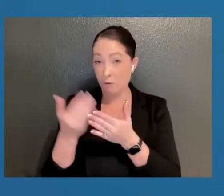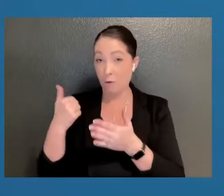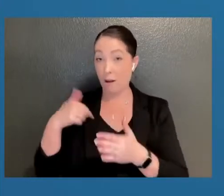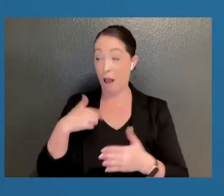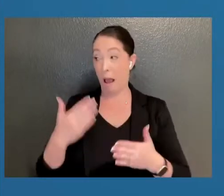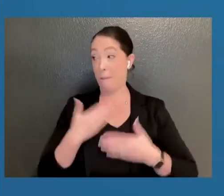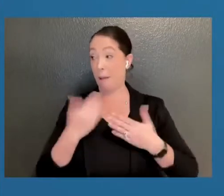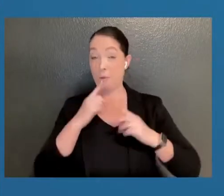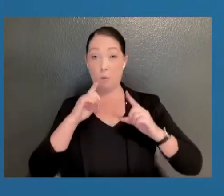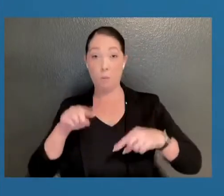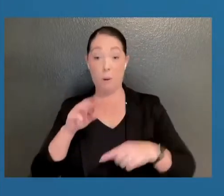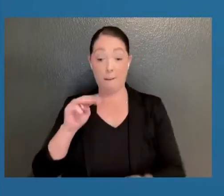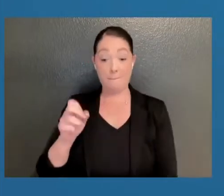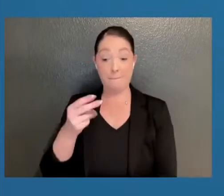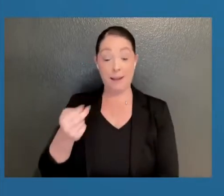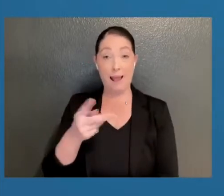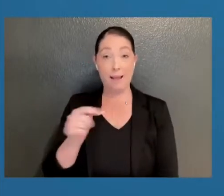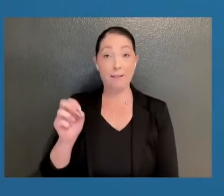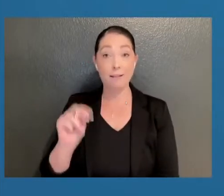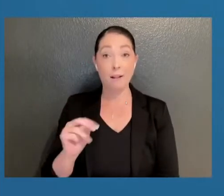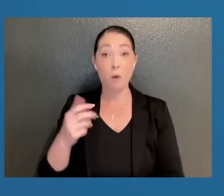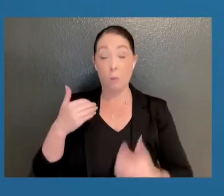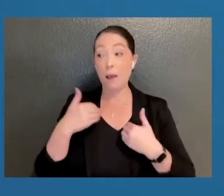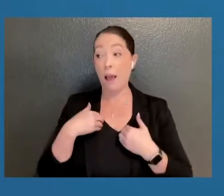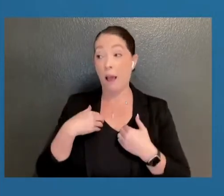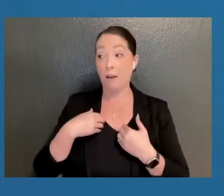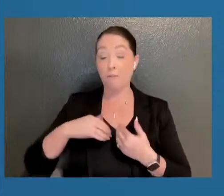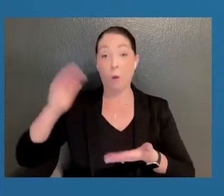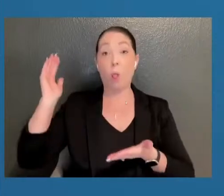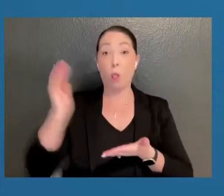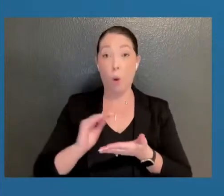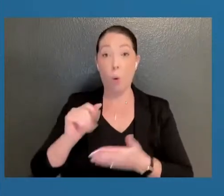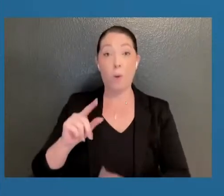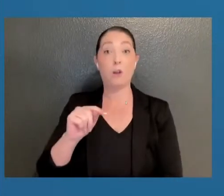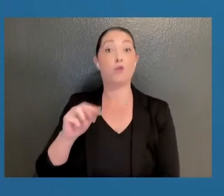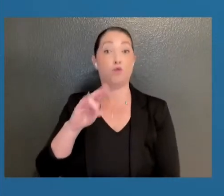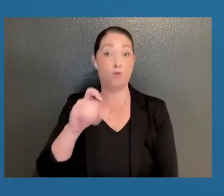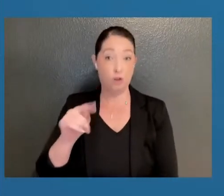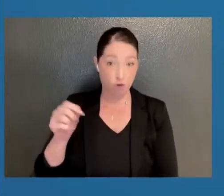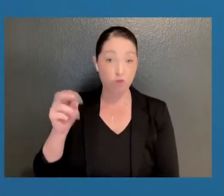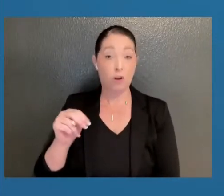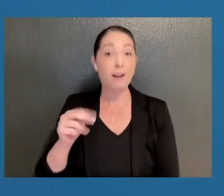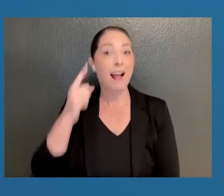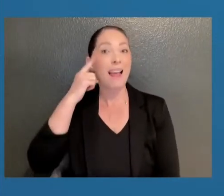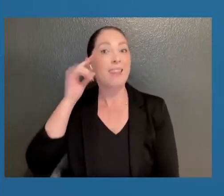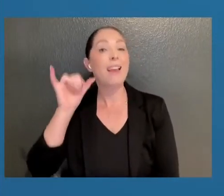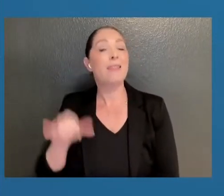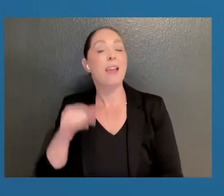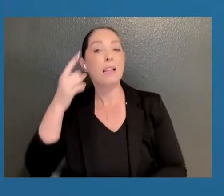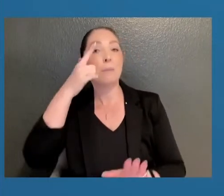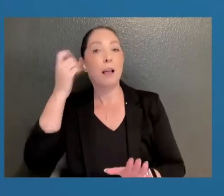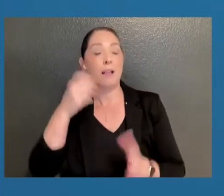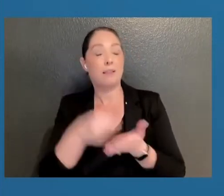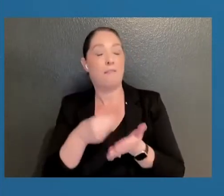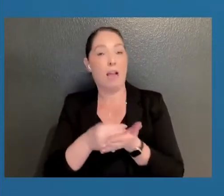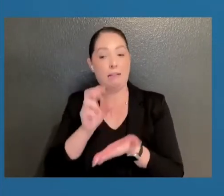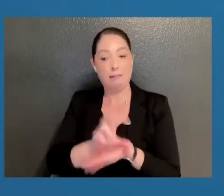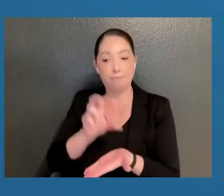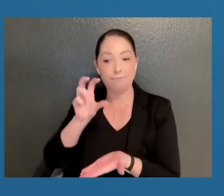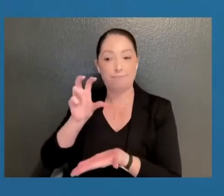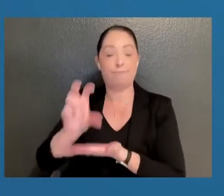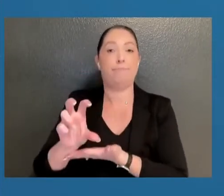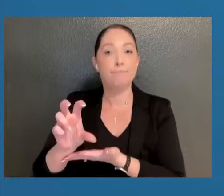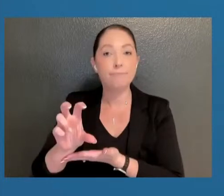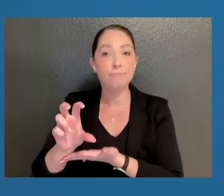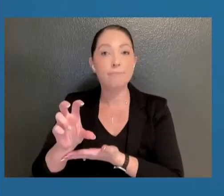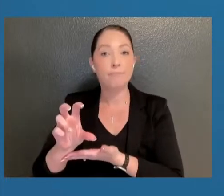in Manhattan we have historically low attrition, and I think in large part that's due to the funding from the governor that's helped